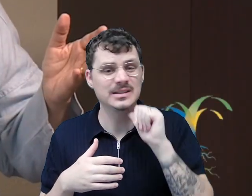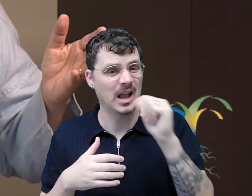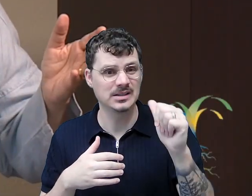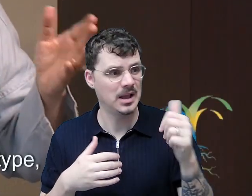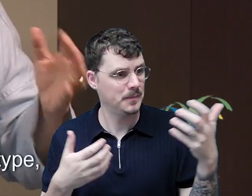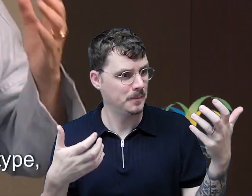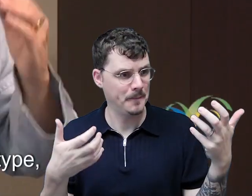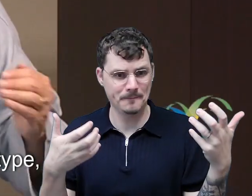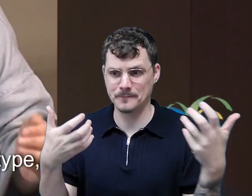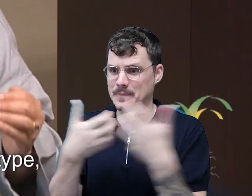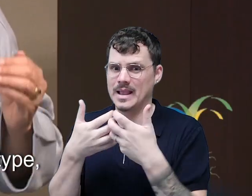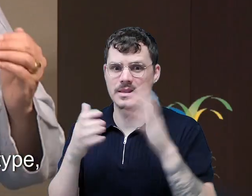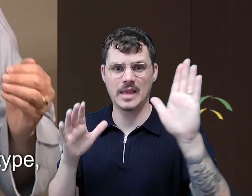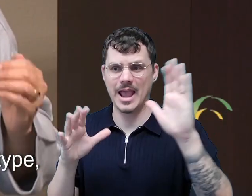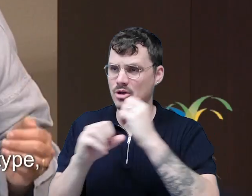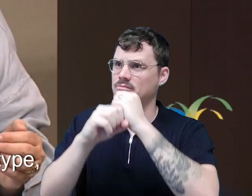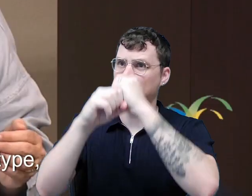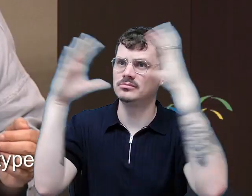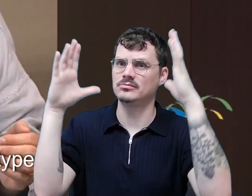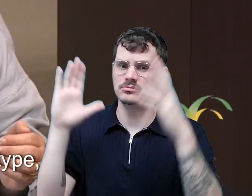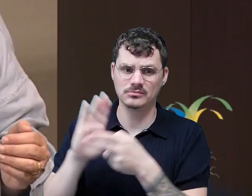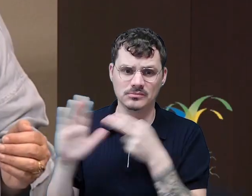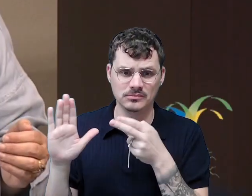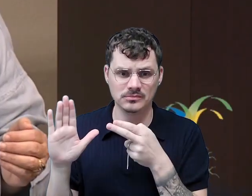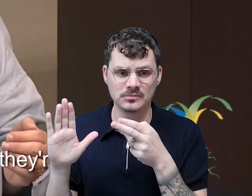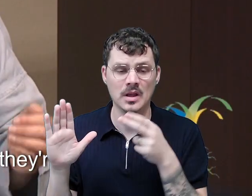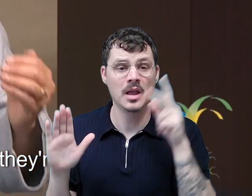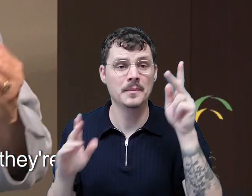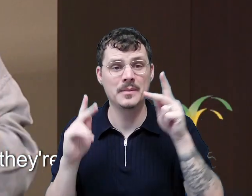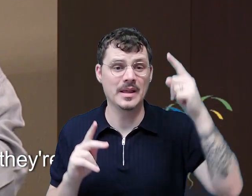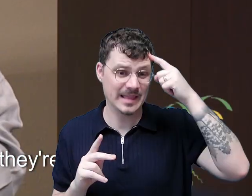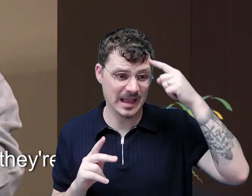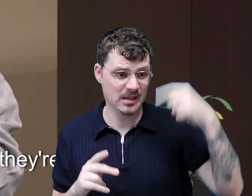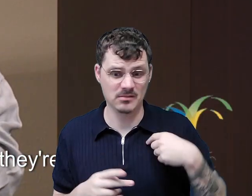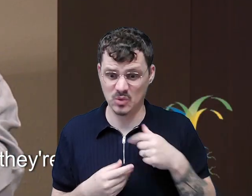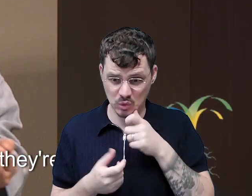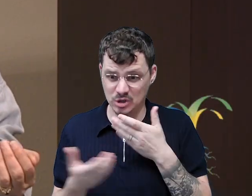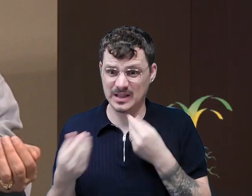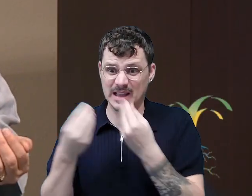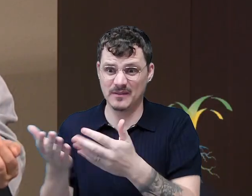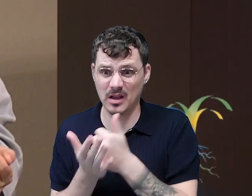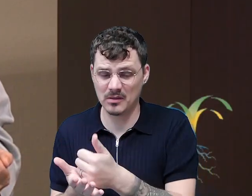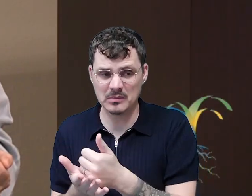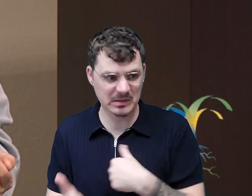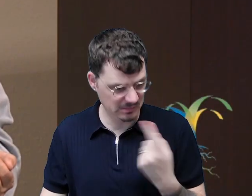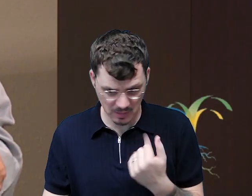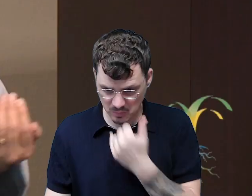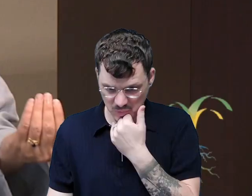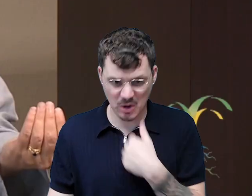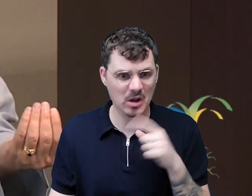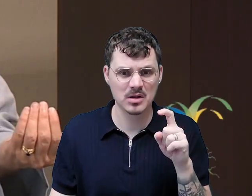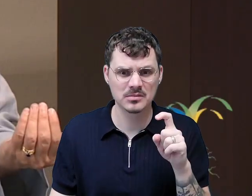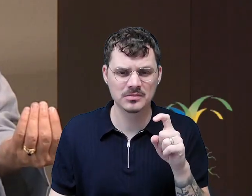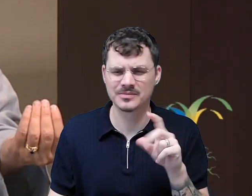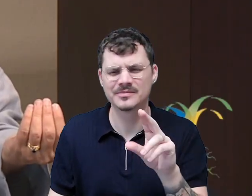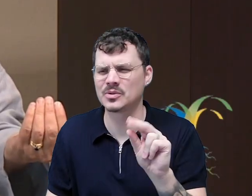employer doesn't conform to some stereotype, the people providing service think they're doing something wrong, but they're